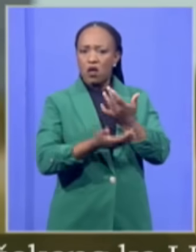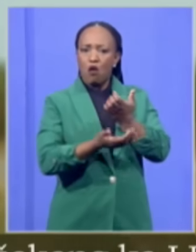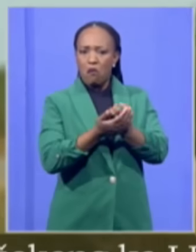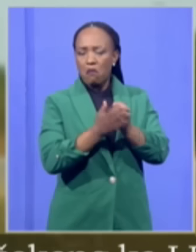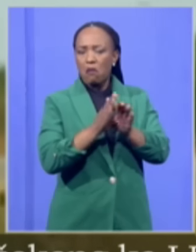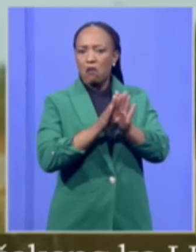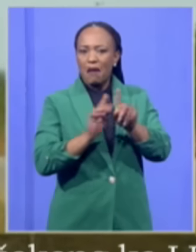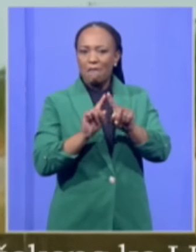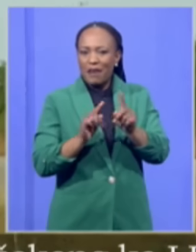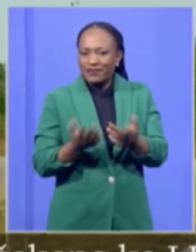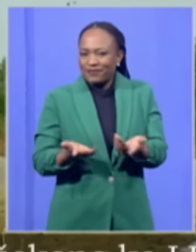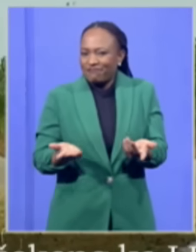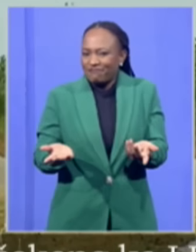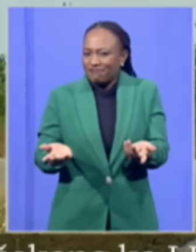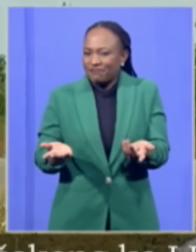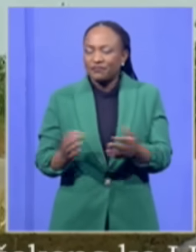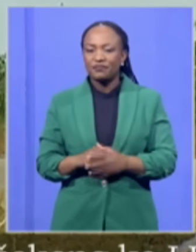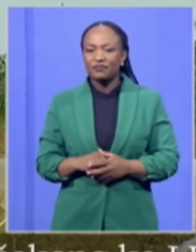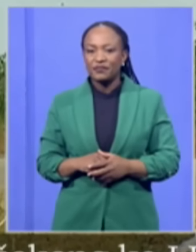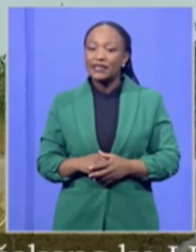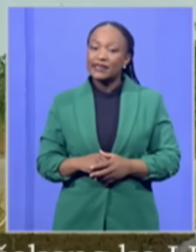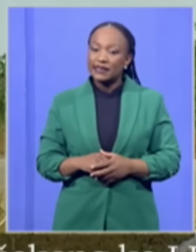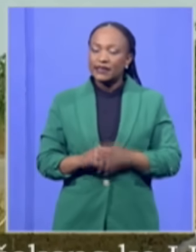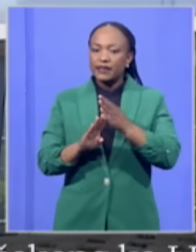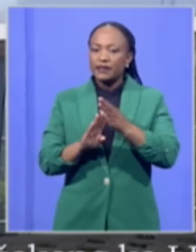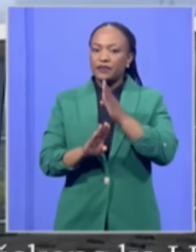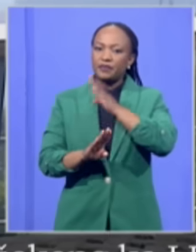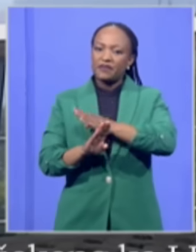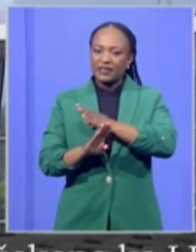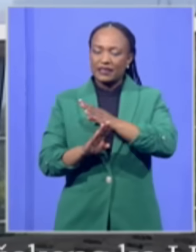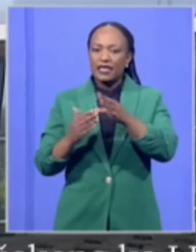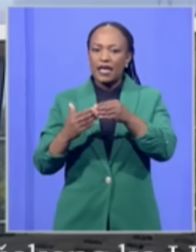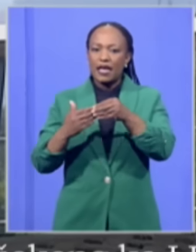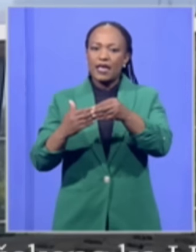that the Six administration, the previous leadership within